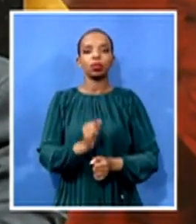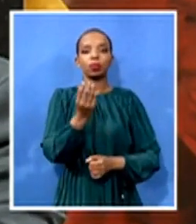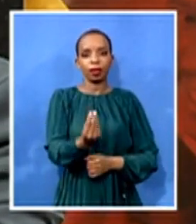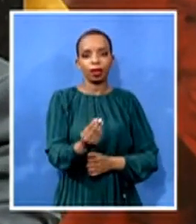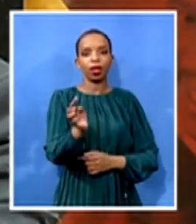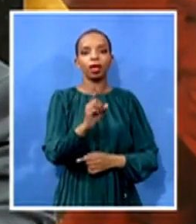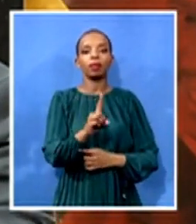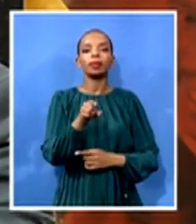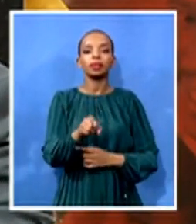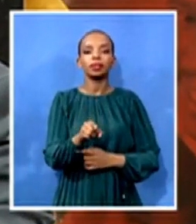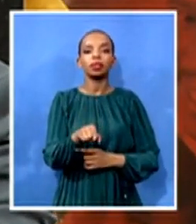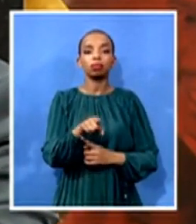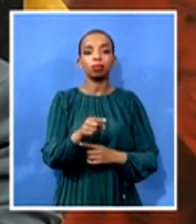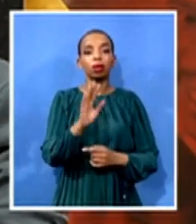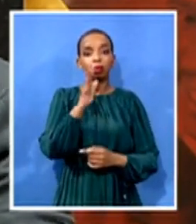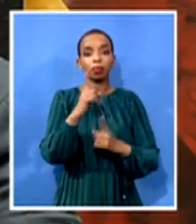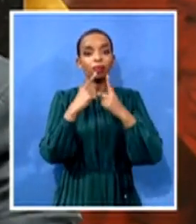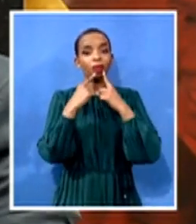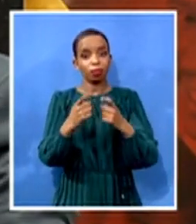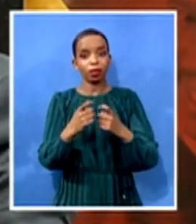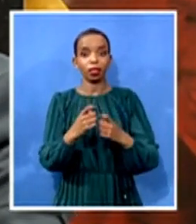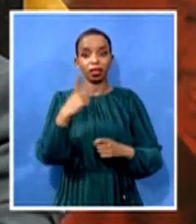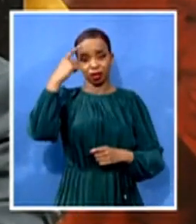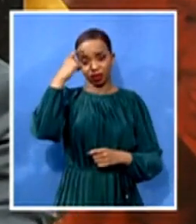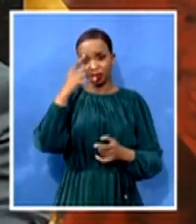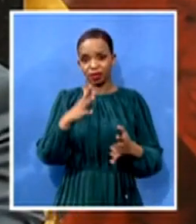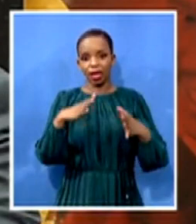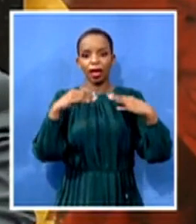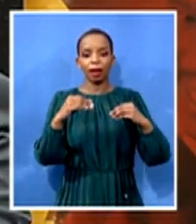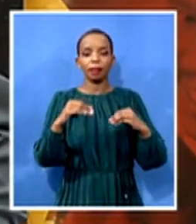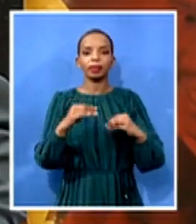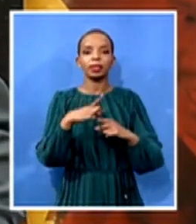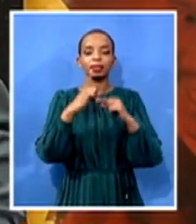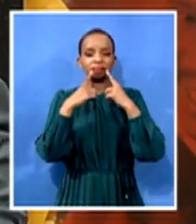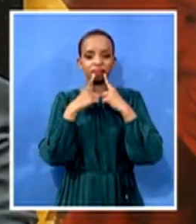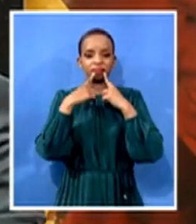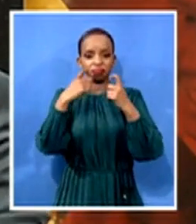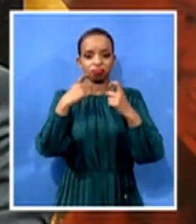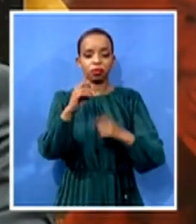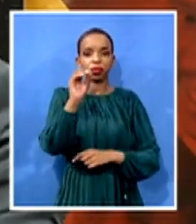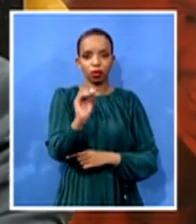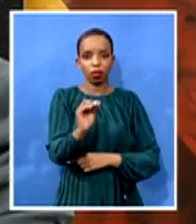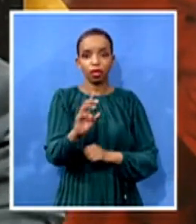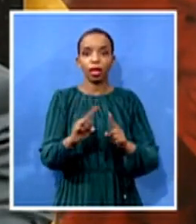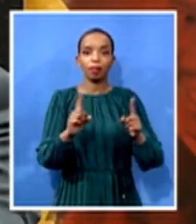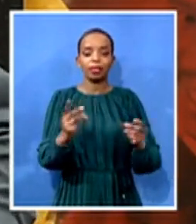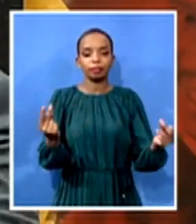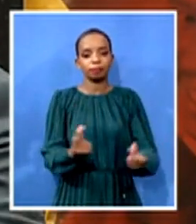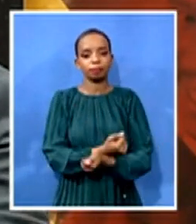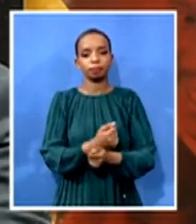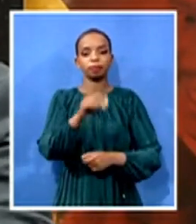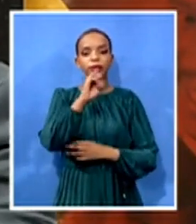We've got big business here that has been complaining. Unfortunately, Eastern Cape is also linked to the national economic